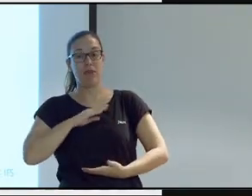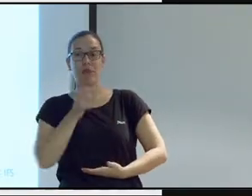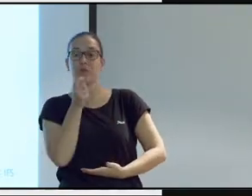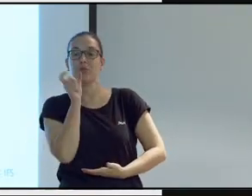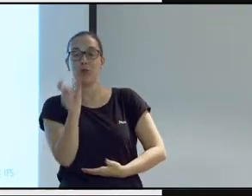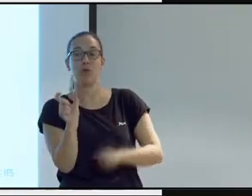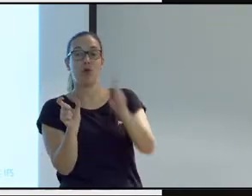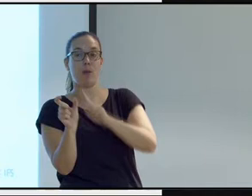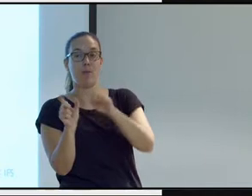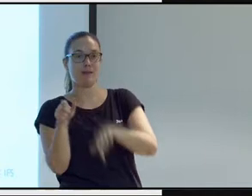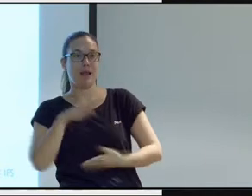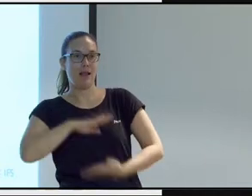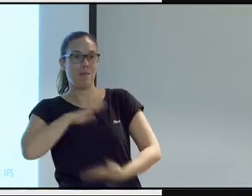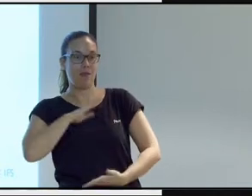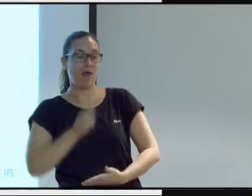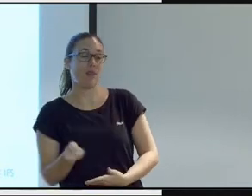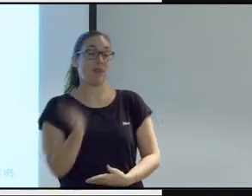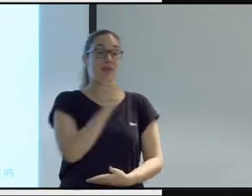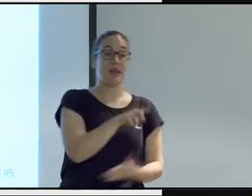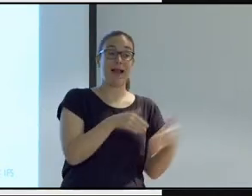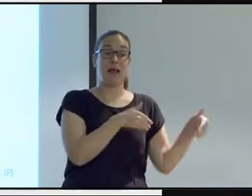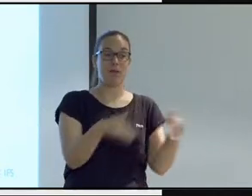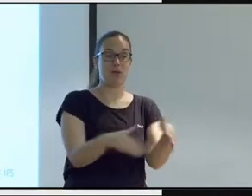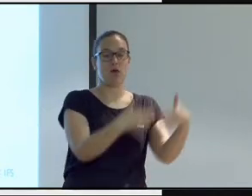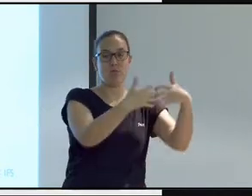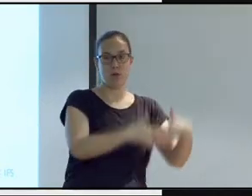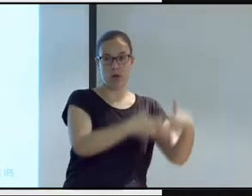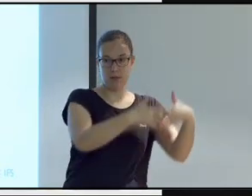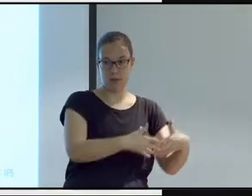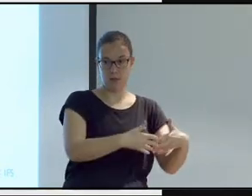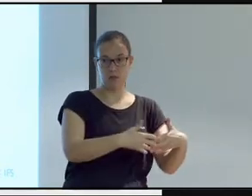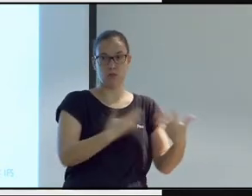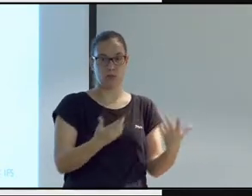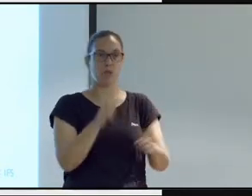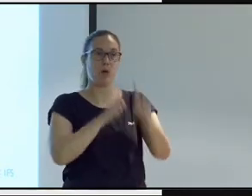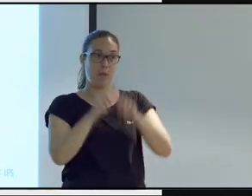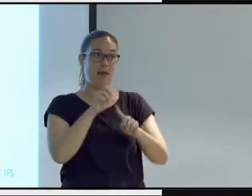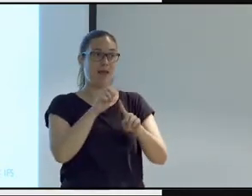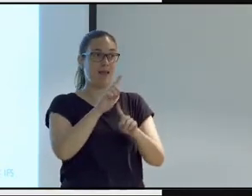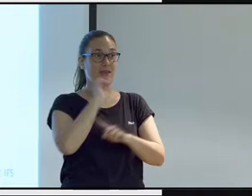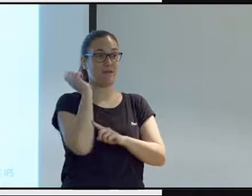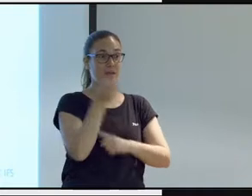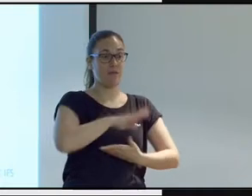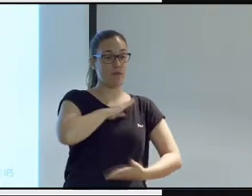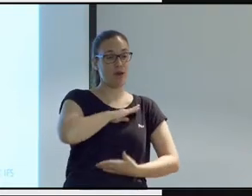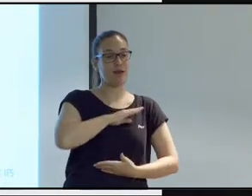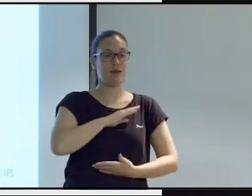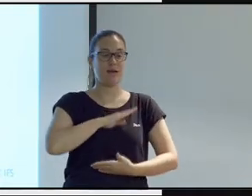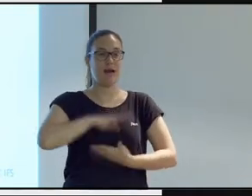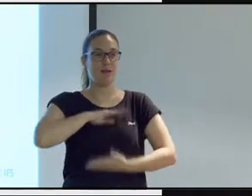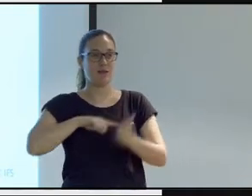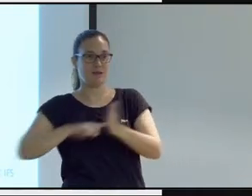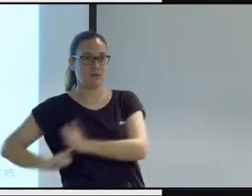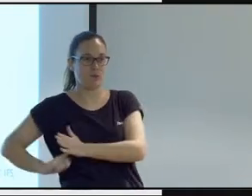capacity or capability, ability here. So here we see the problem when we speak about